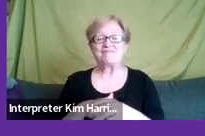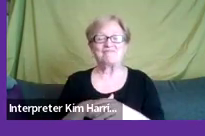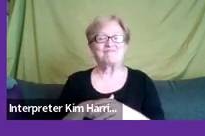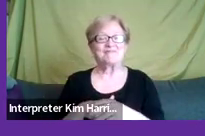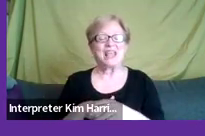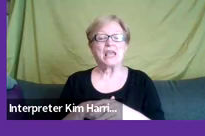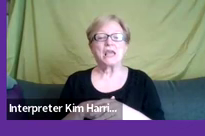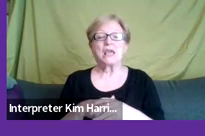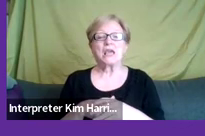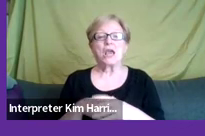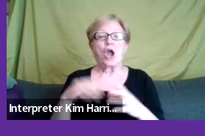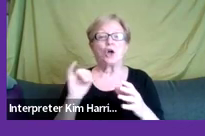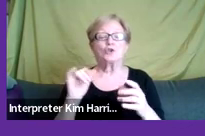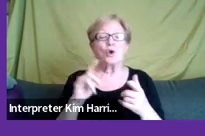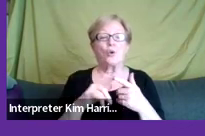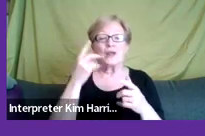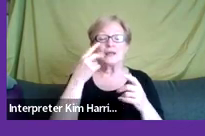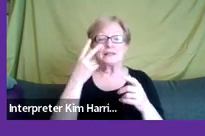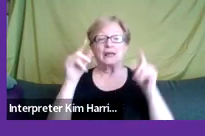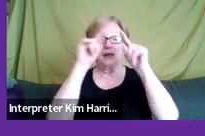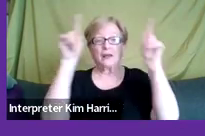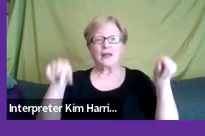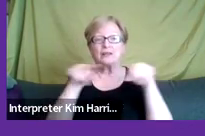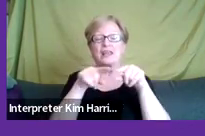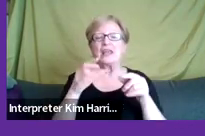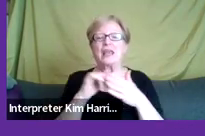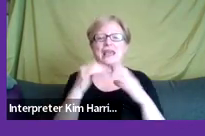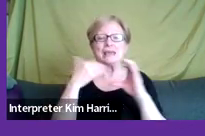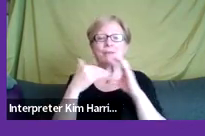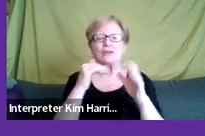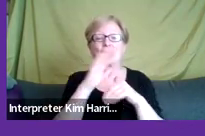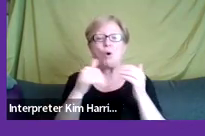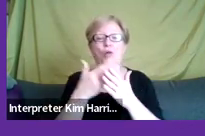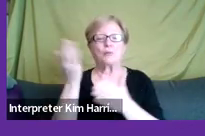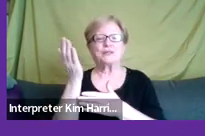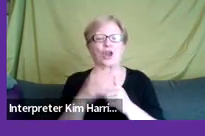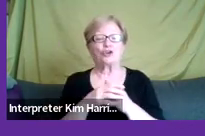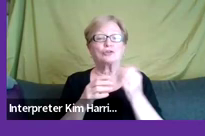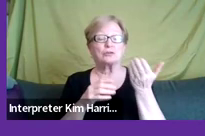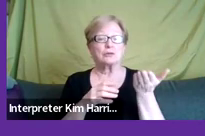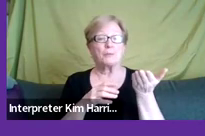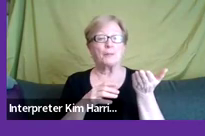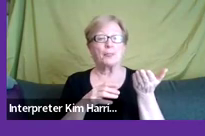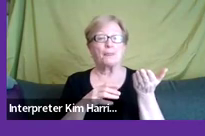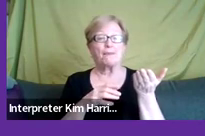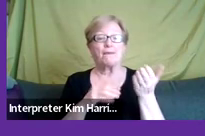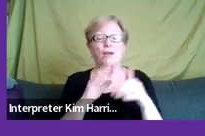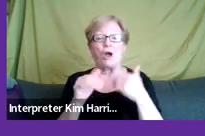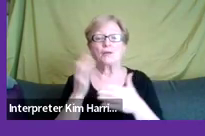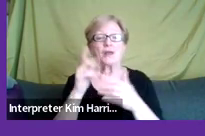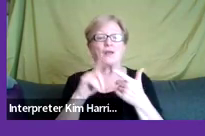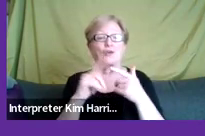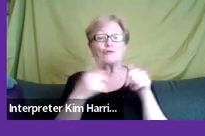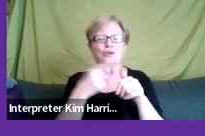On the screen, we do have the emails of all of the presenters. So all of the presenters' emails are their first name and